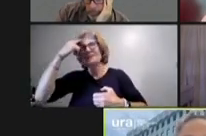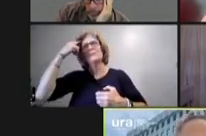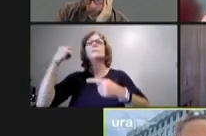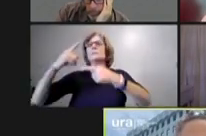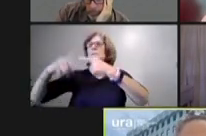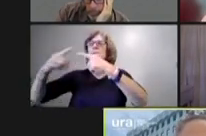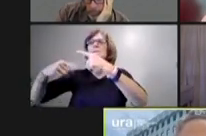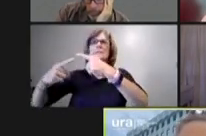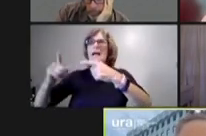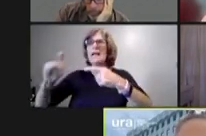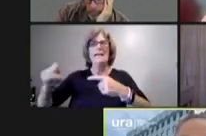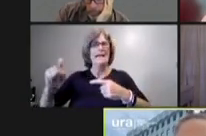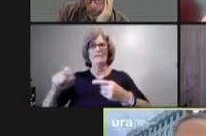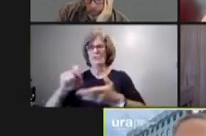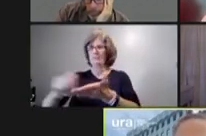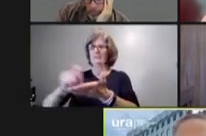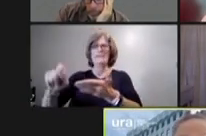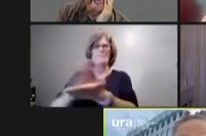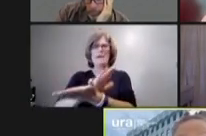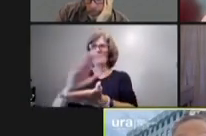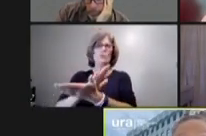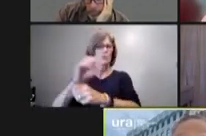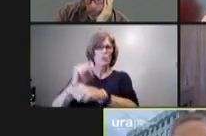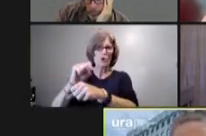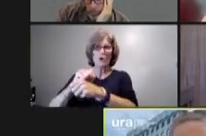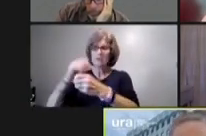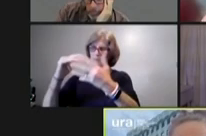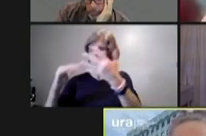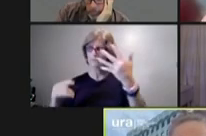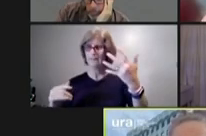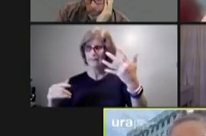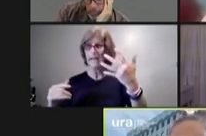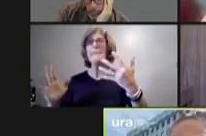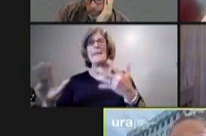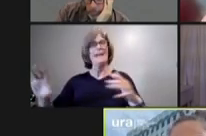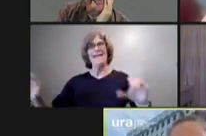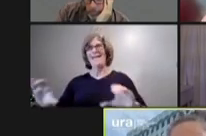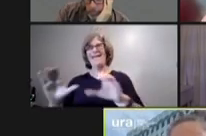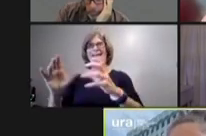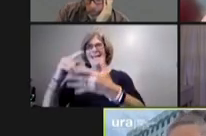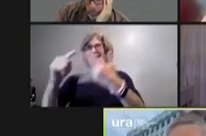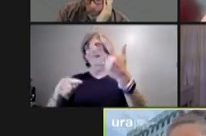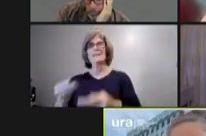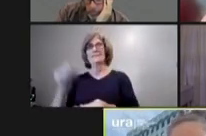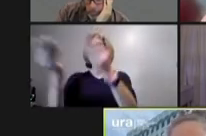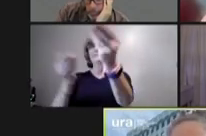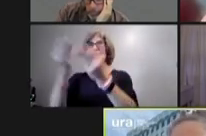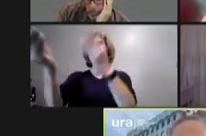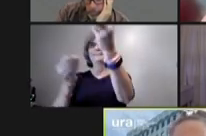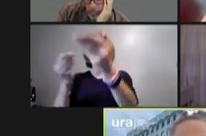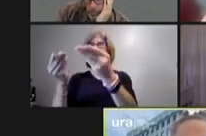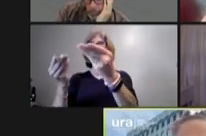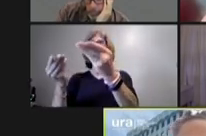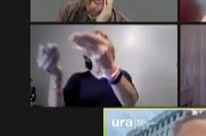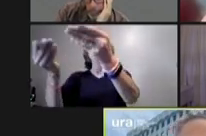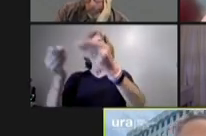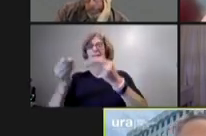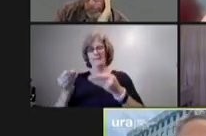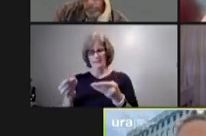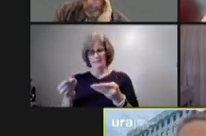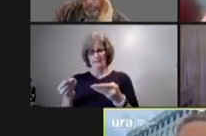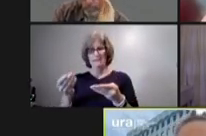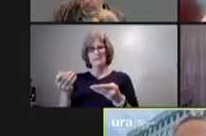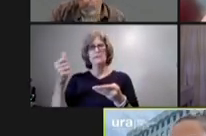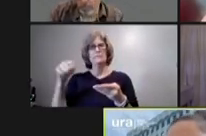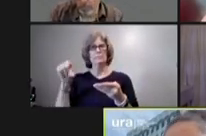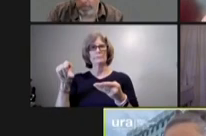not worth the fruit of at the end. And then when you are denied for whatever reason, and again, like you were saying with Rhoda,